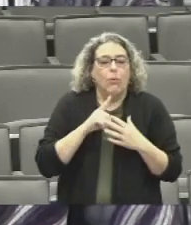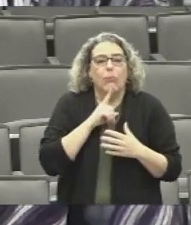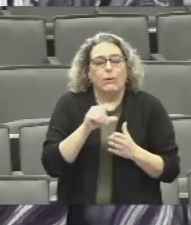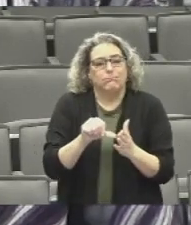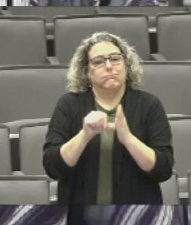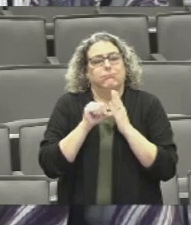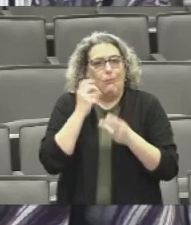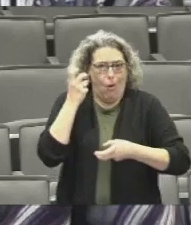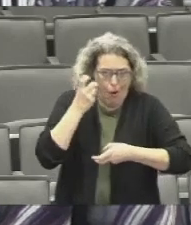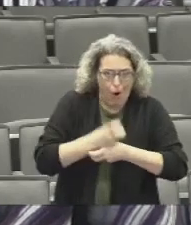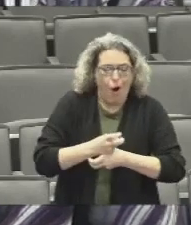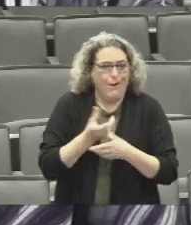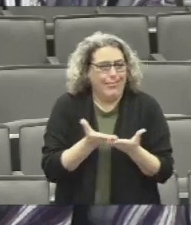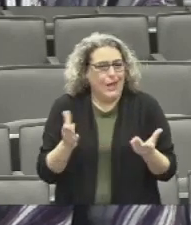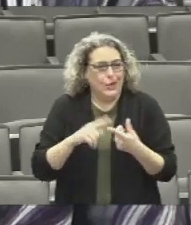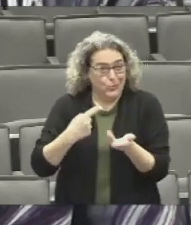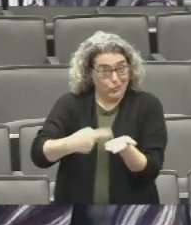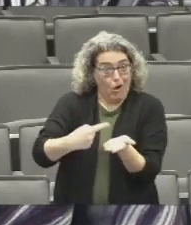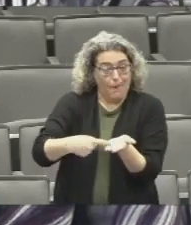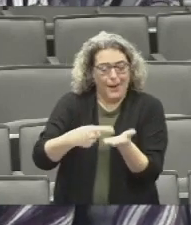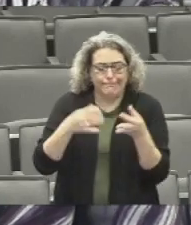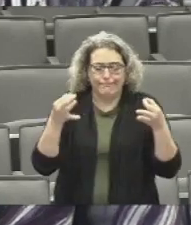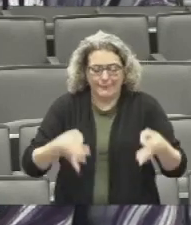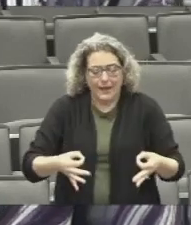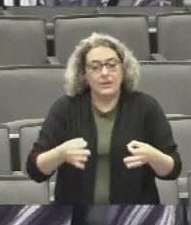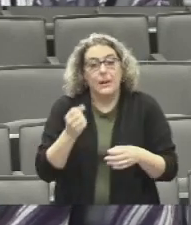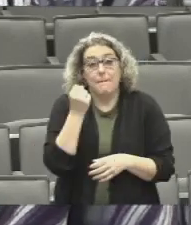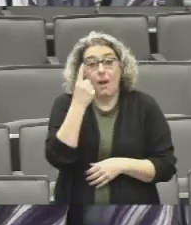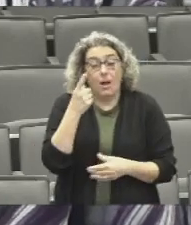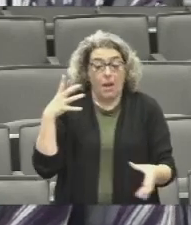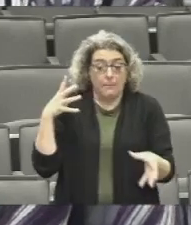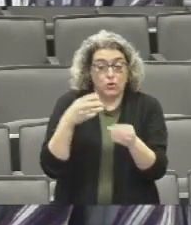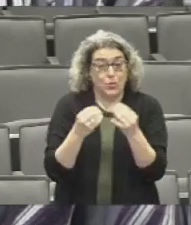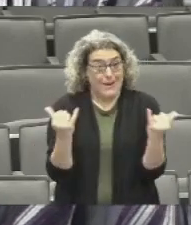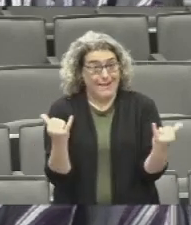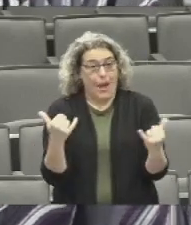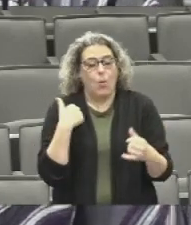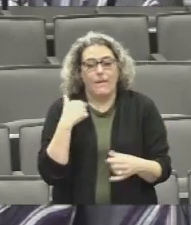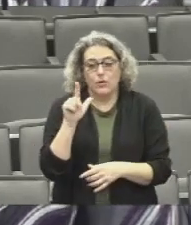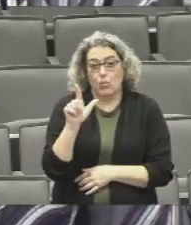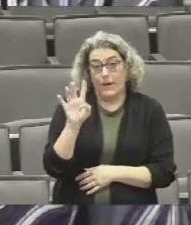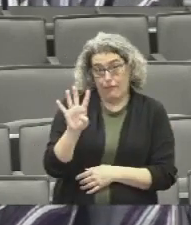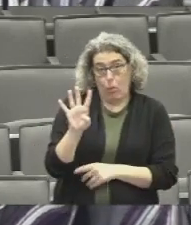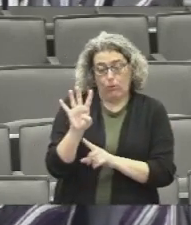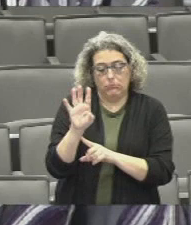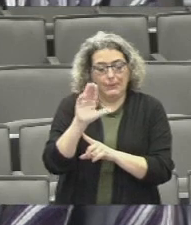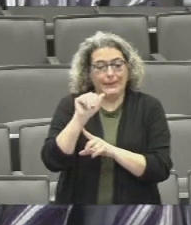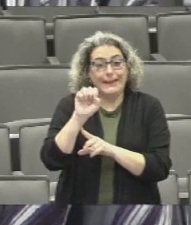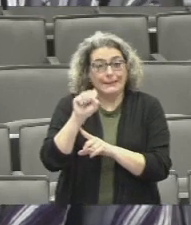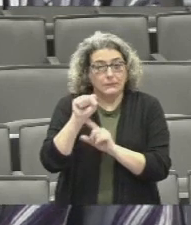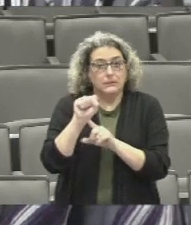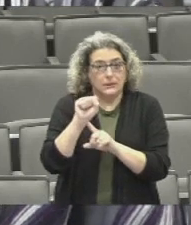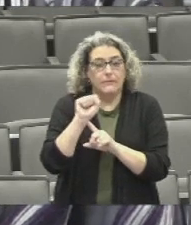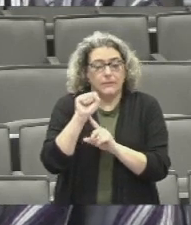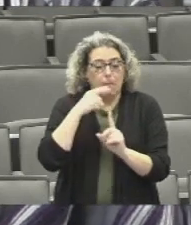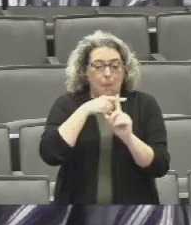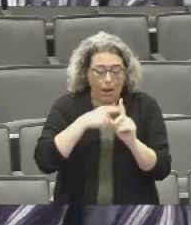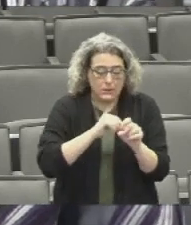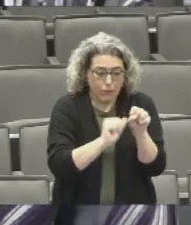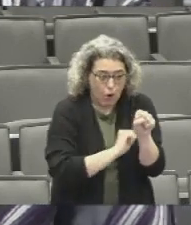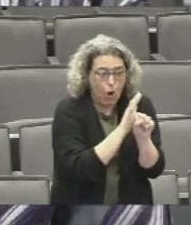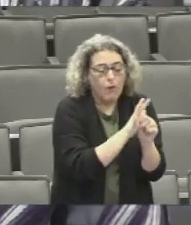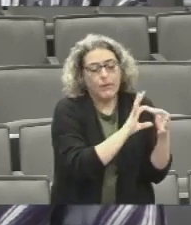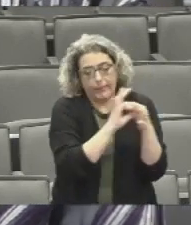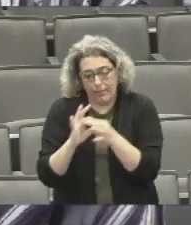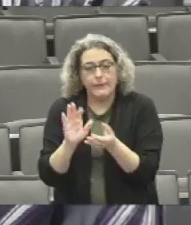a real hardship to talk about. We have up to now 24 cases of death